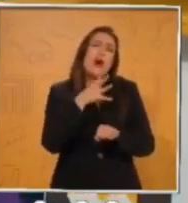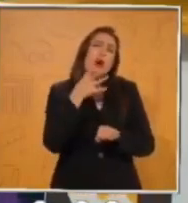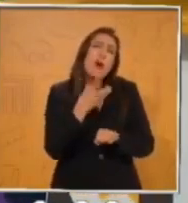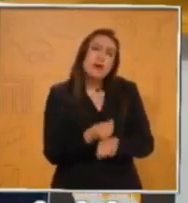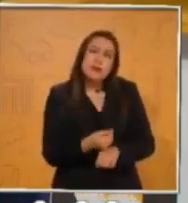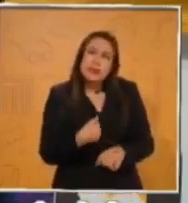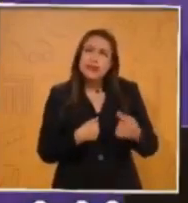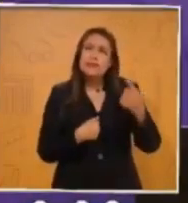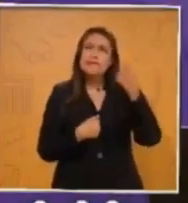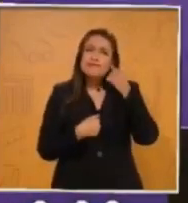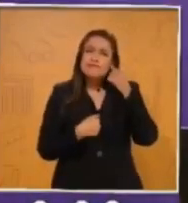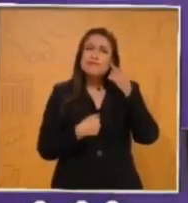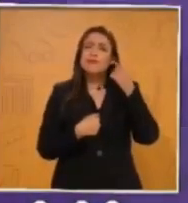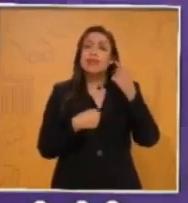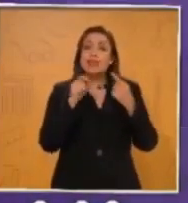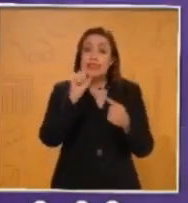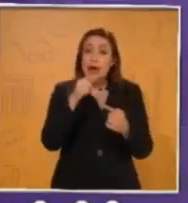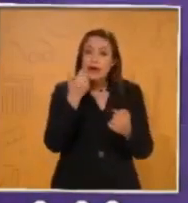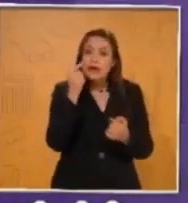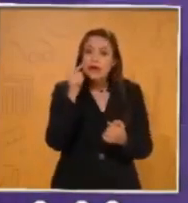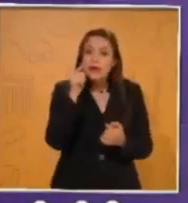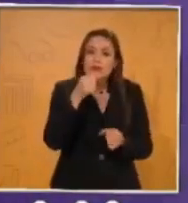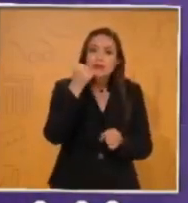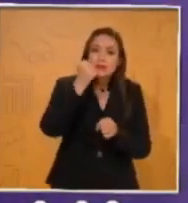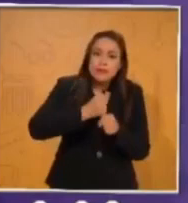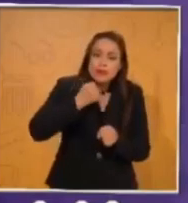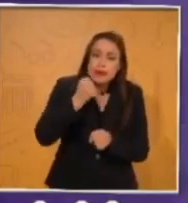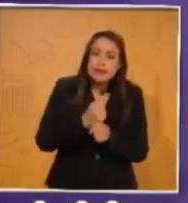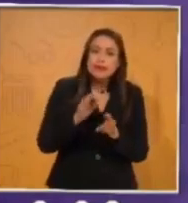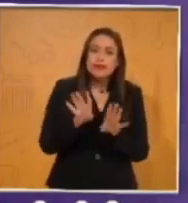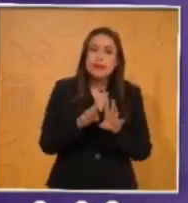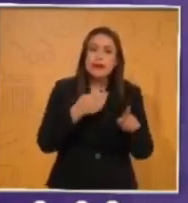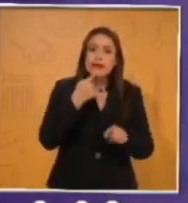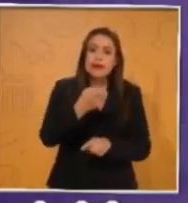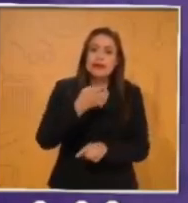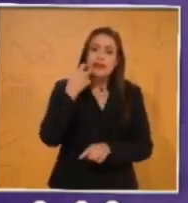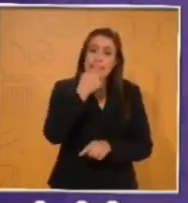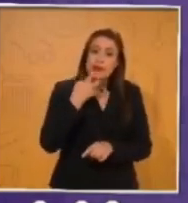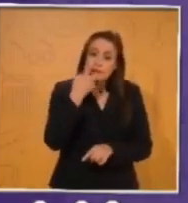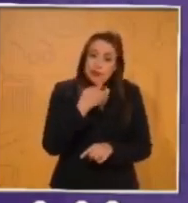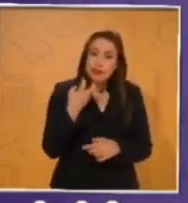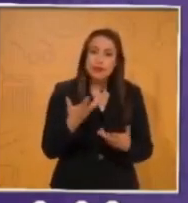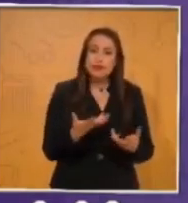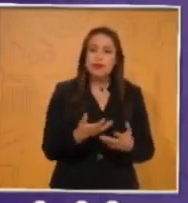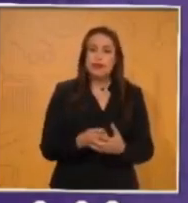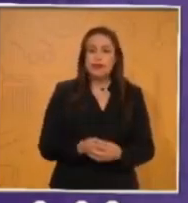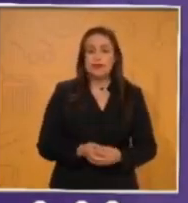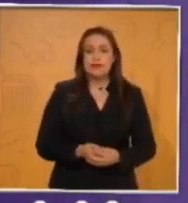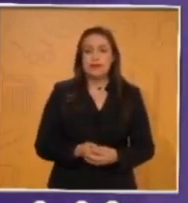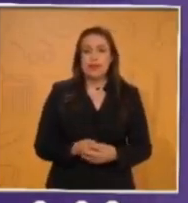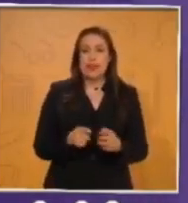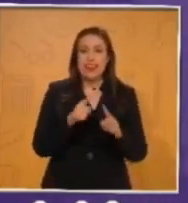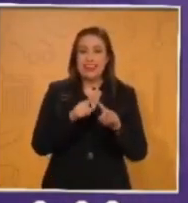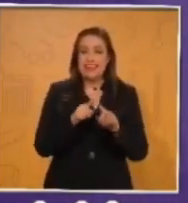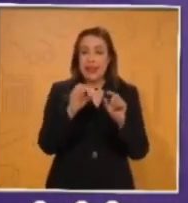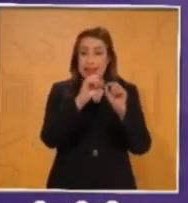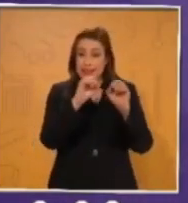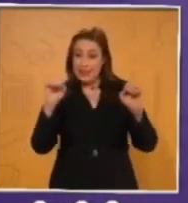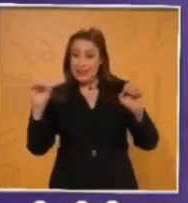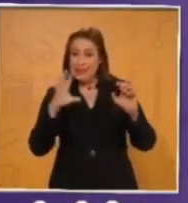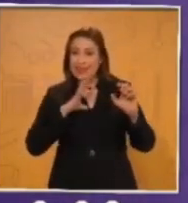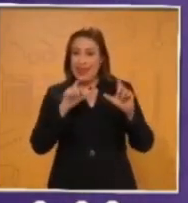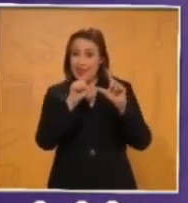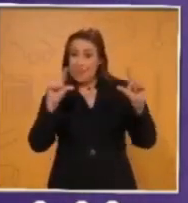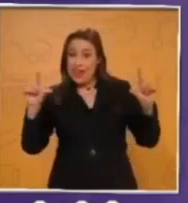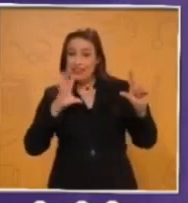you to practice the pronunciation of phrases. Let's repeat